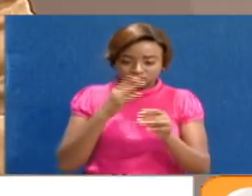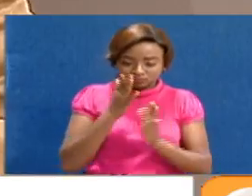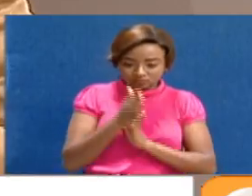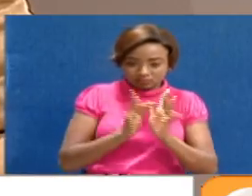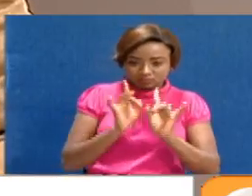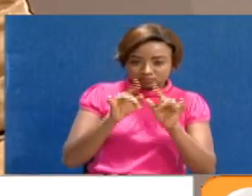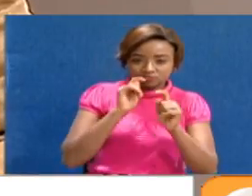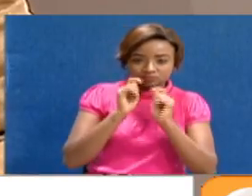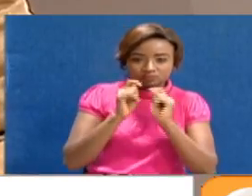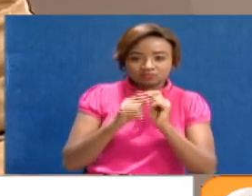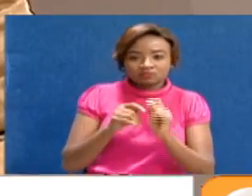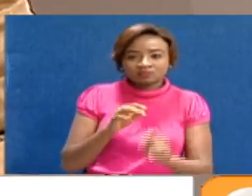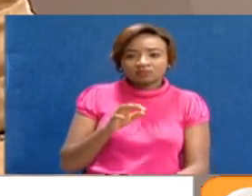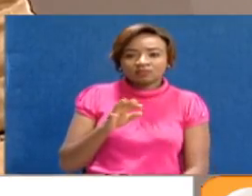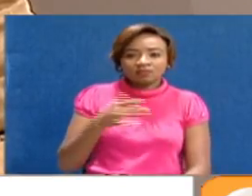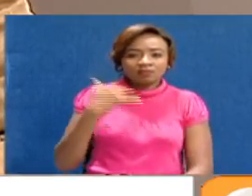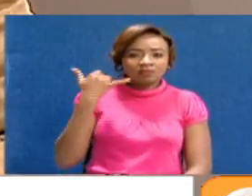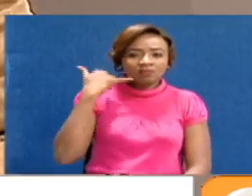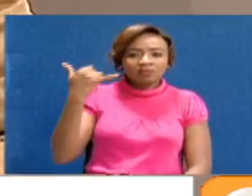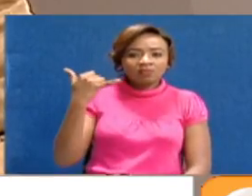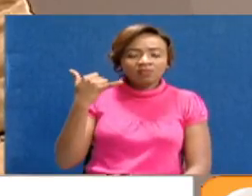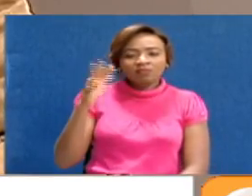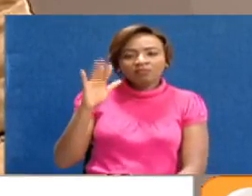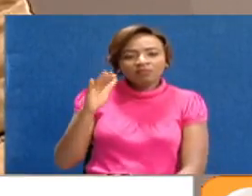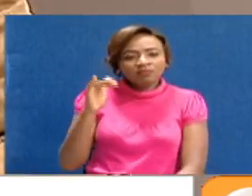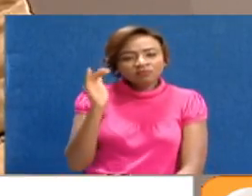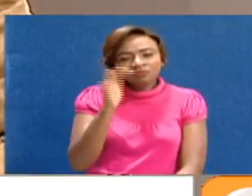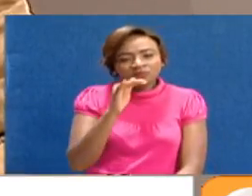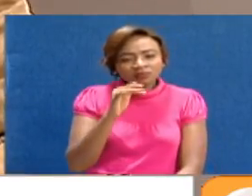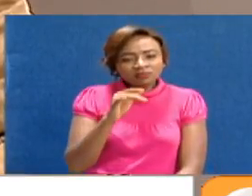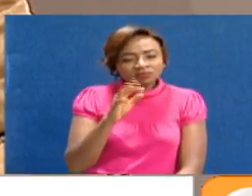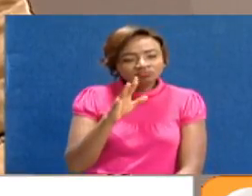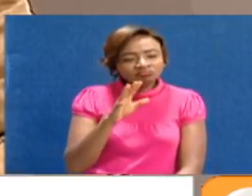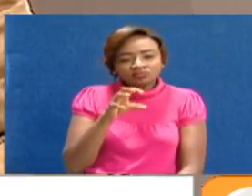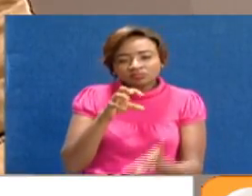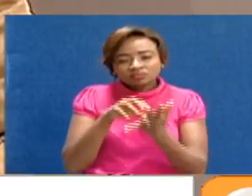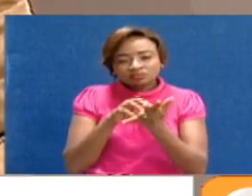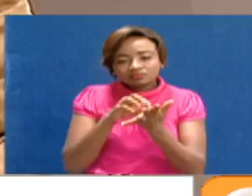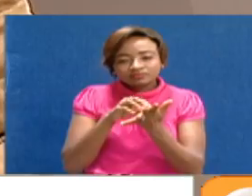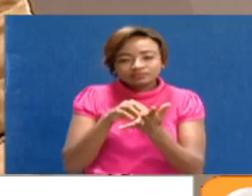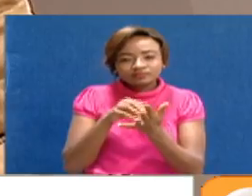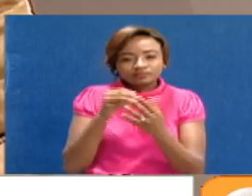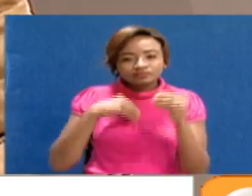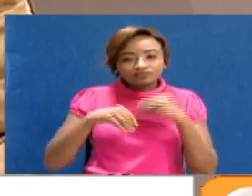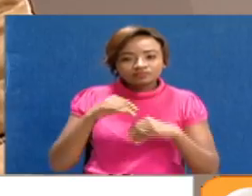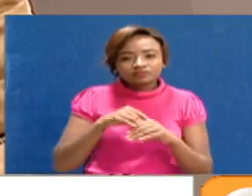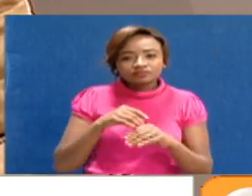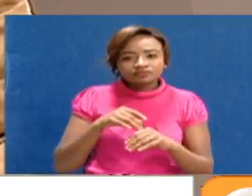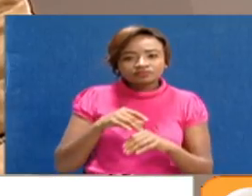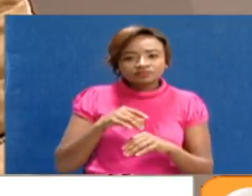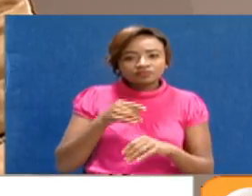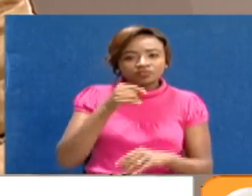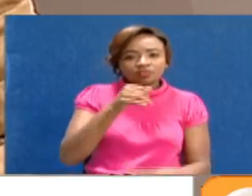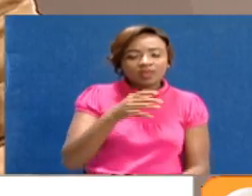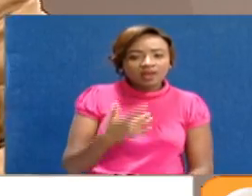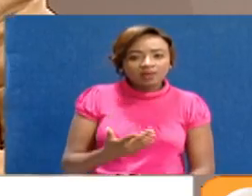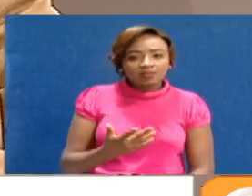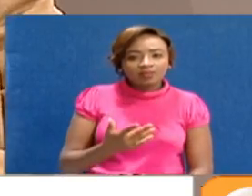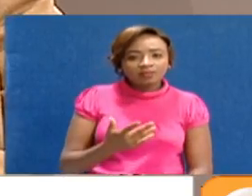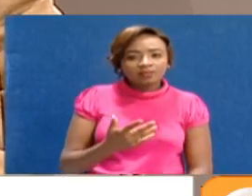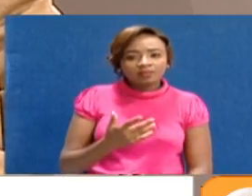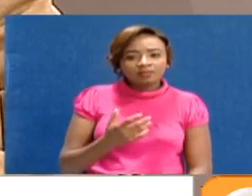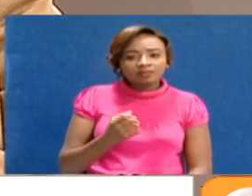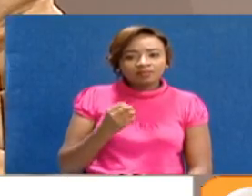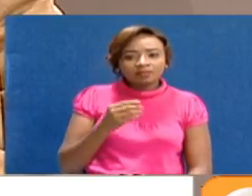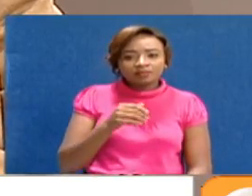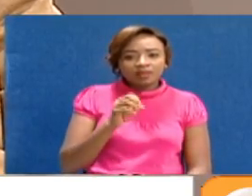saying, how much do you pay for reporting a case of corruption? And I said, I did hear properly. I said, how much do you